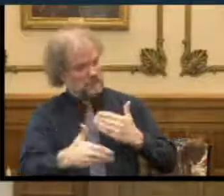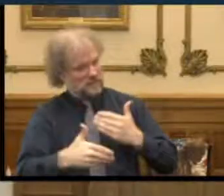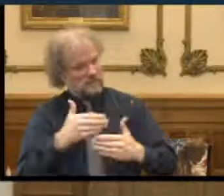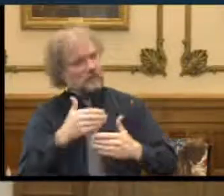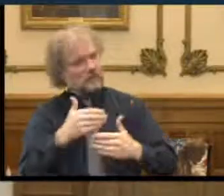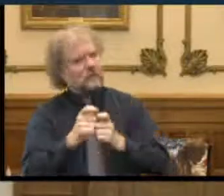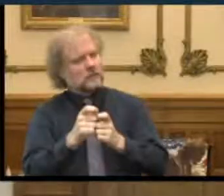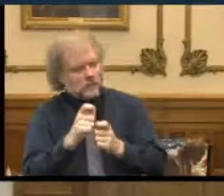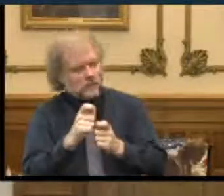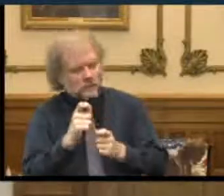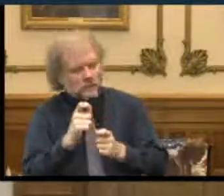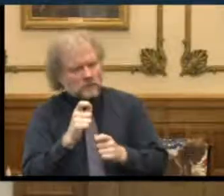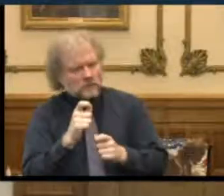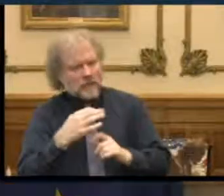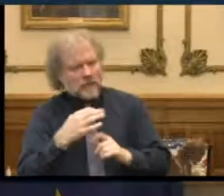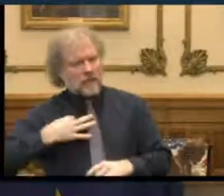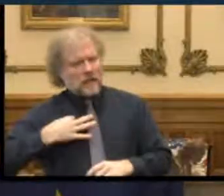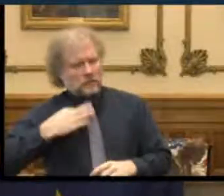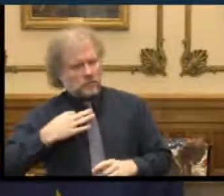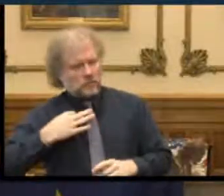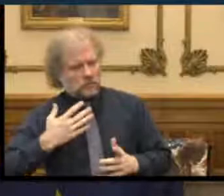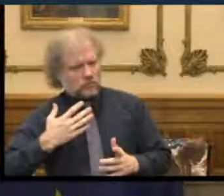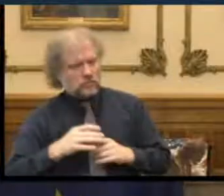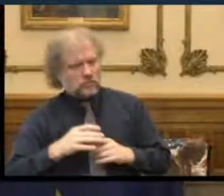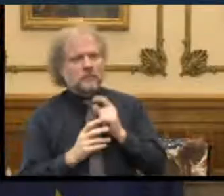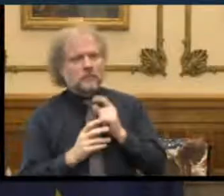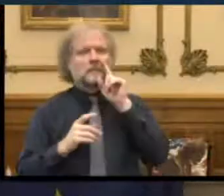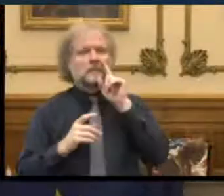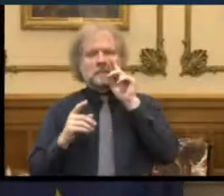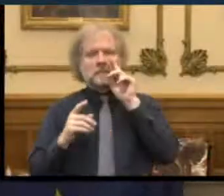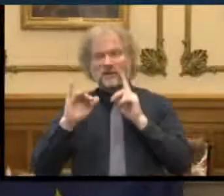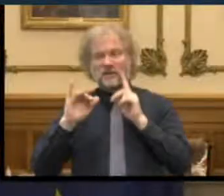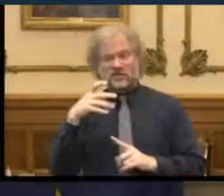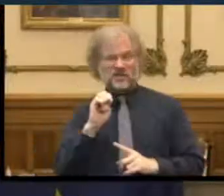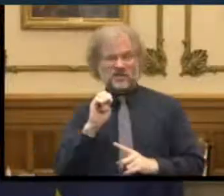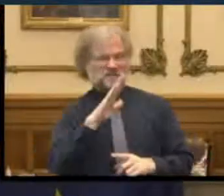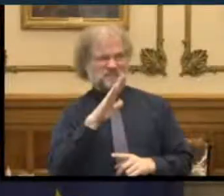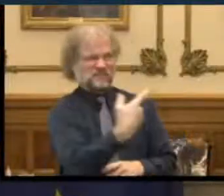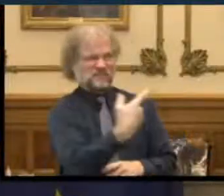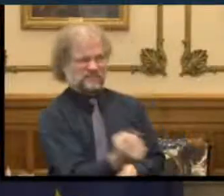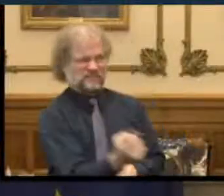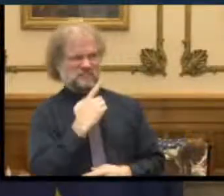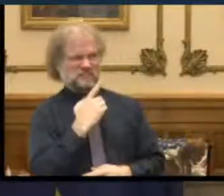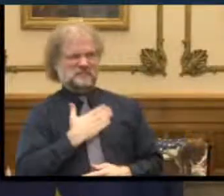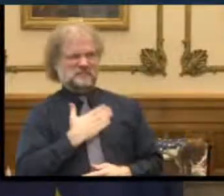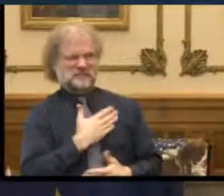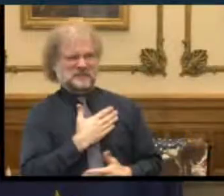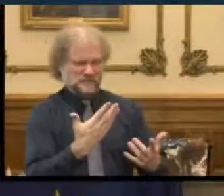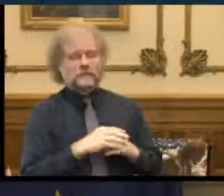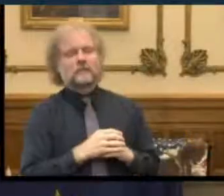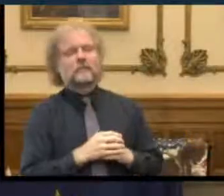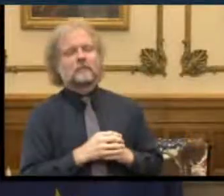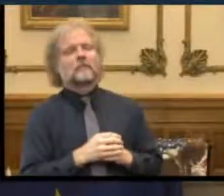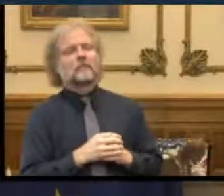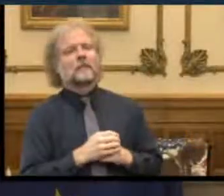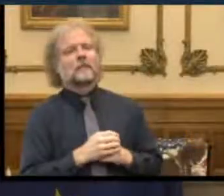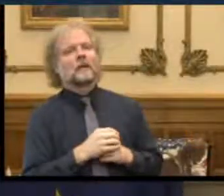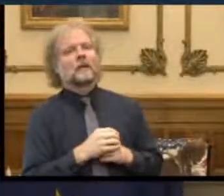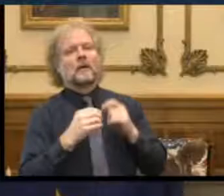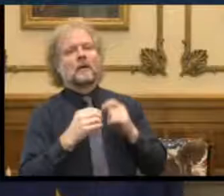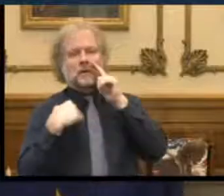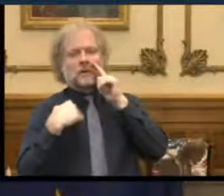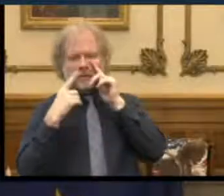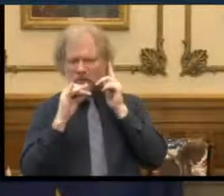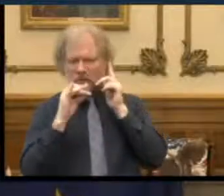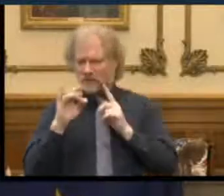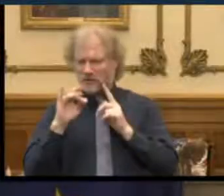eligible renters? Yeah, Jake, you might want to step up to the mic, so to speak. But we've received, I think,